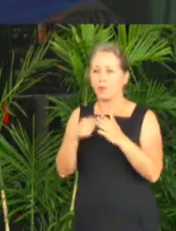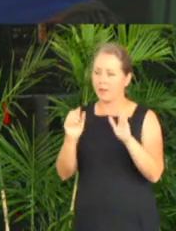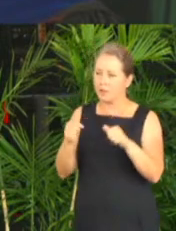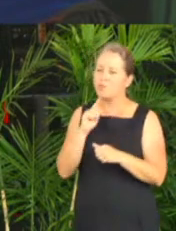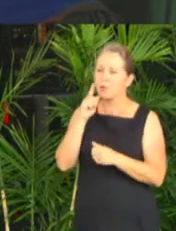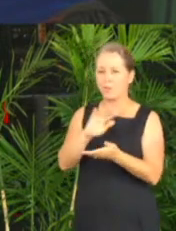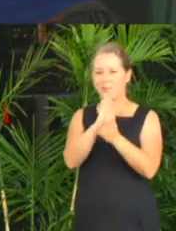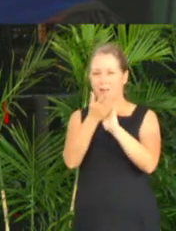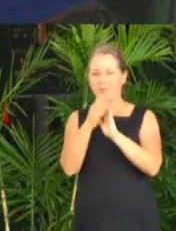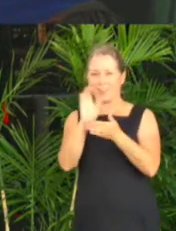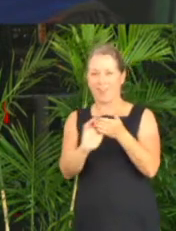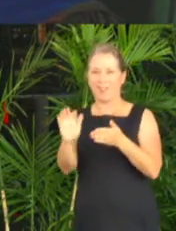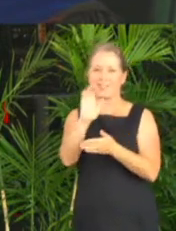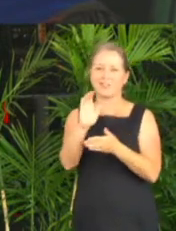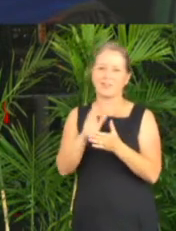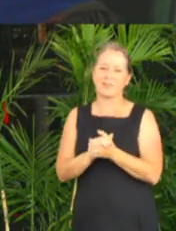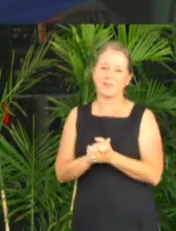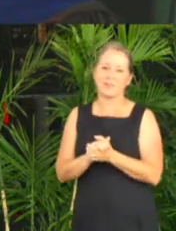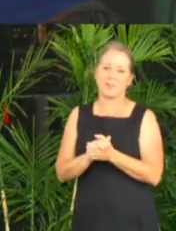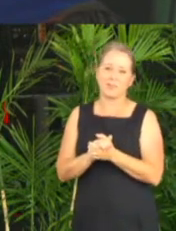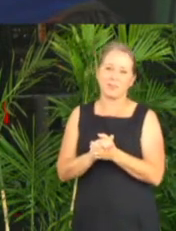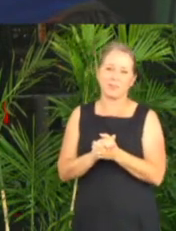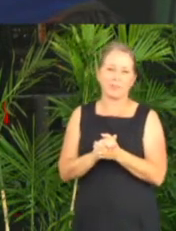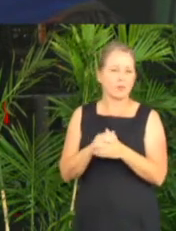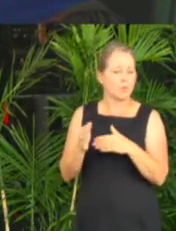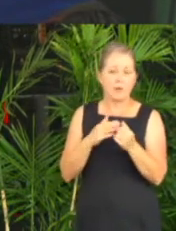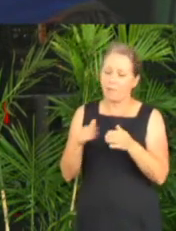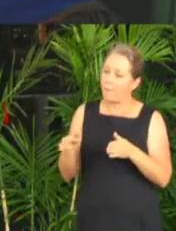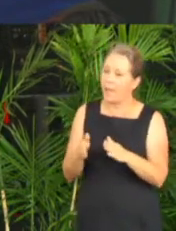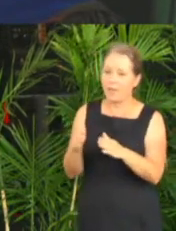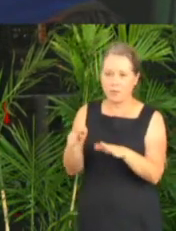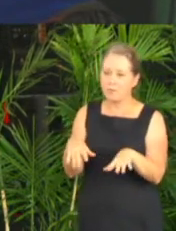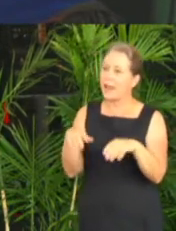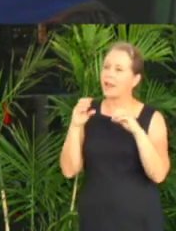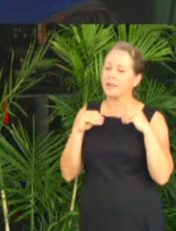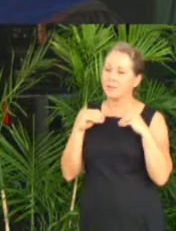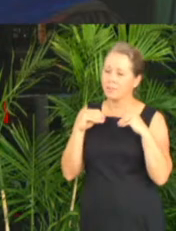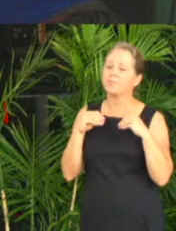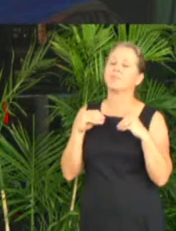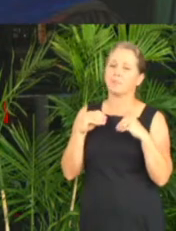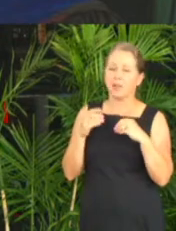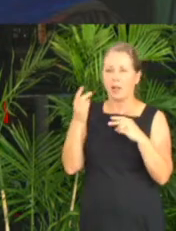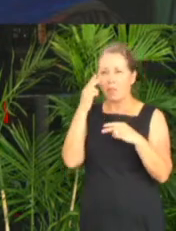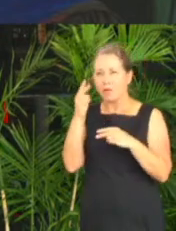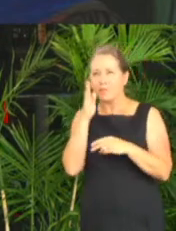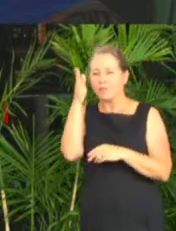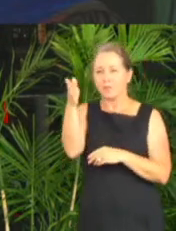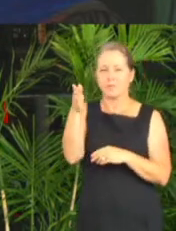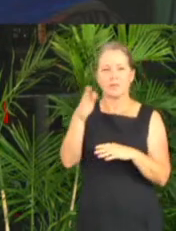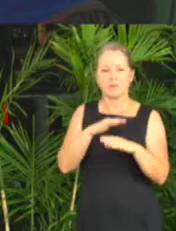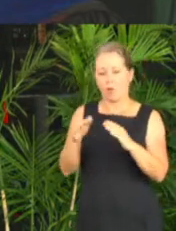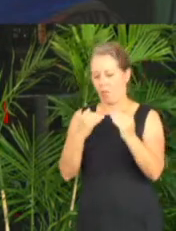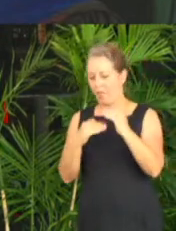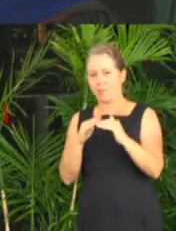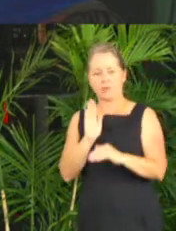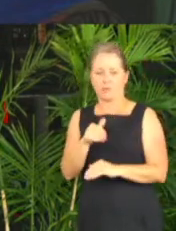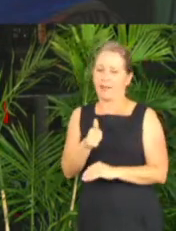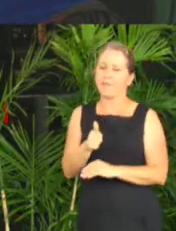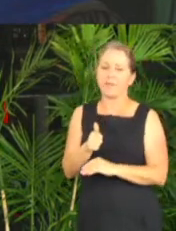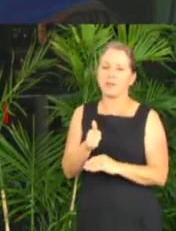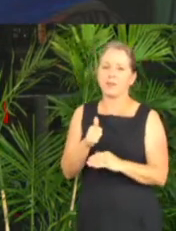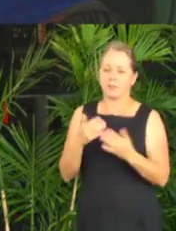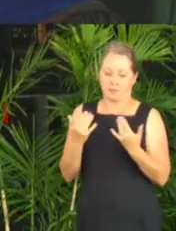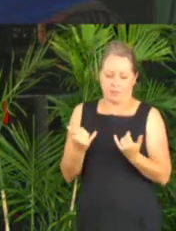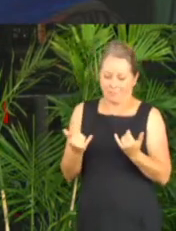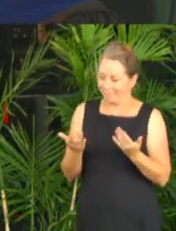truly become as a college. Whatever path you take, look to the frontier. Don't limit yourself to the